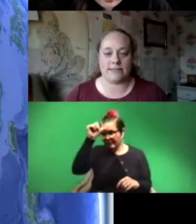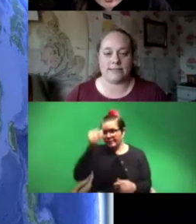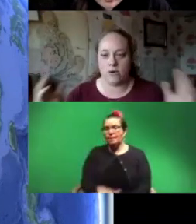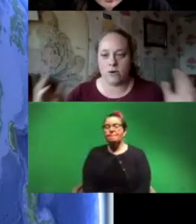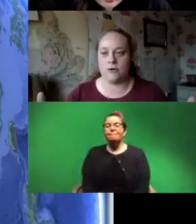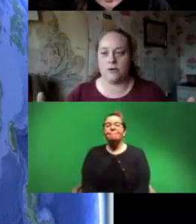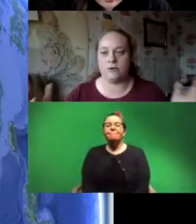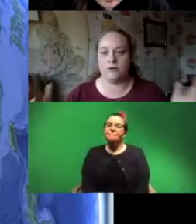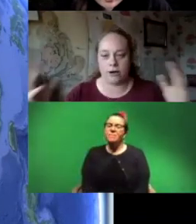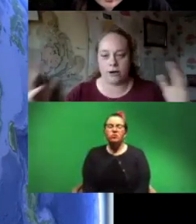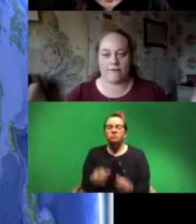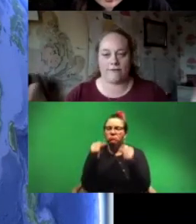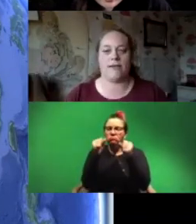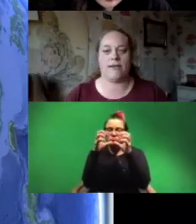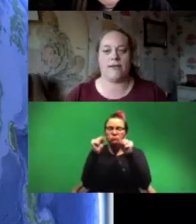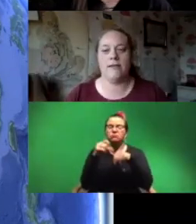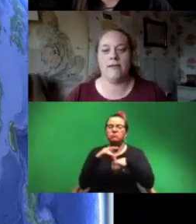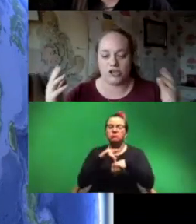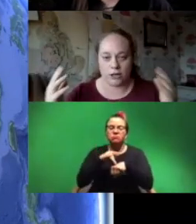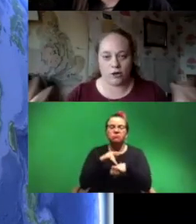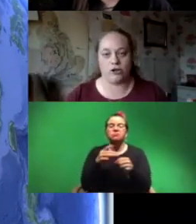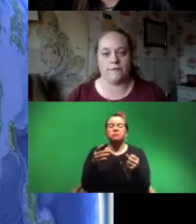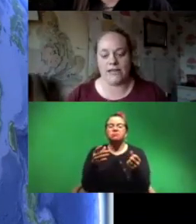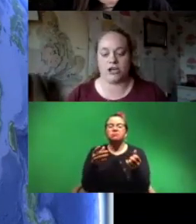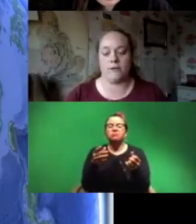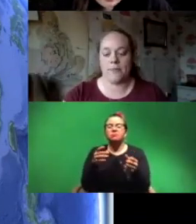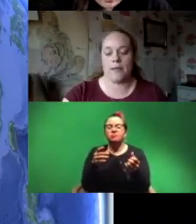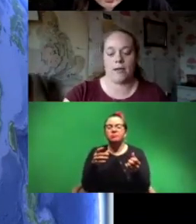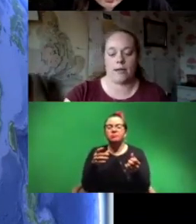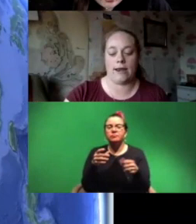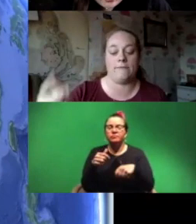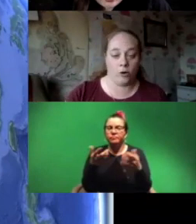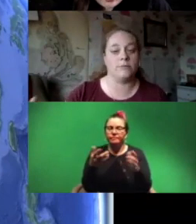kind of phenomenal geographic and geological feature.